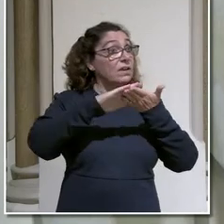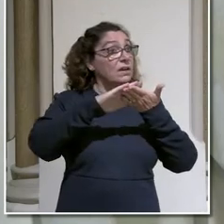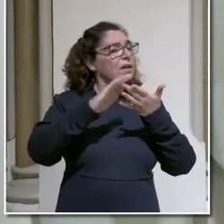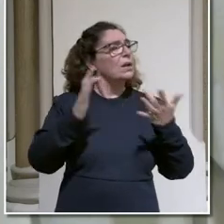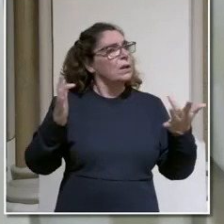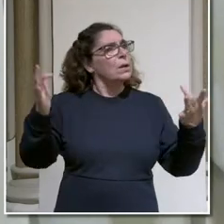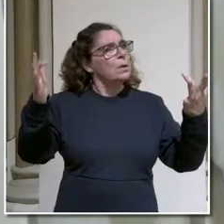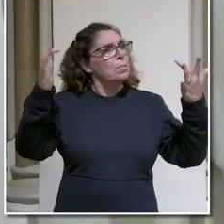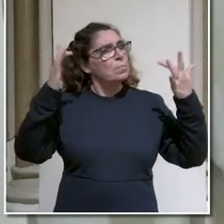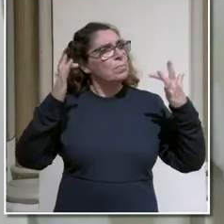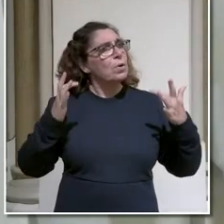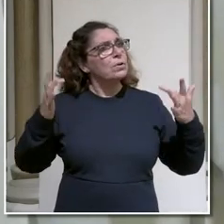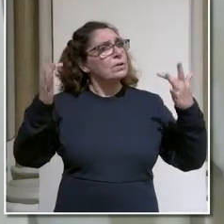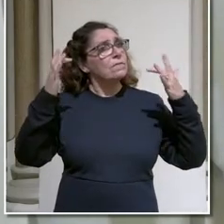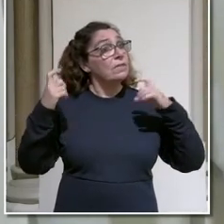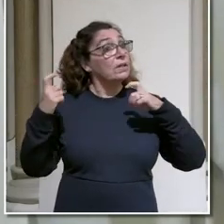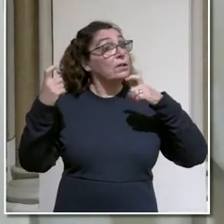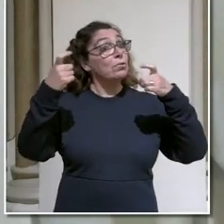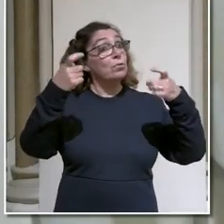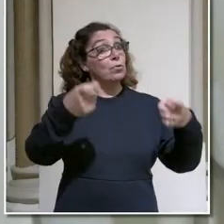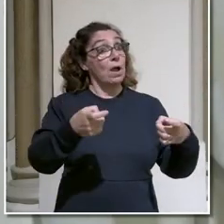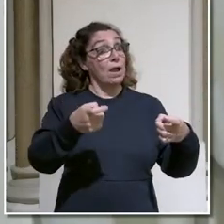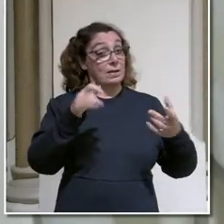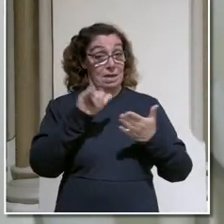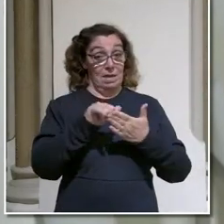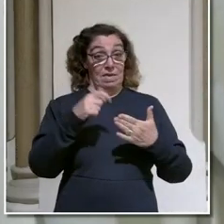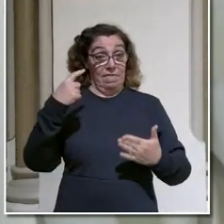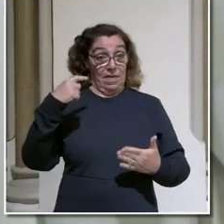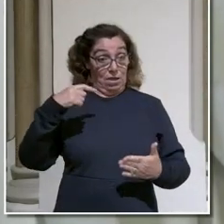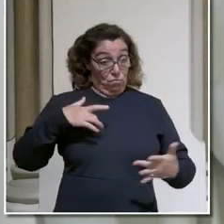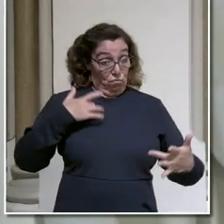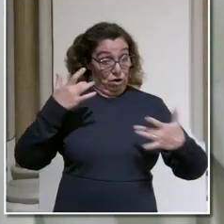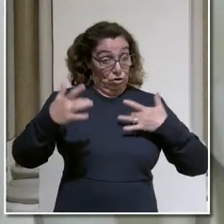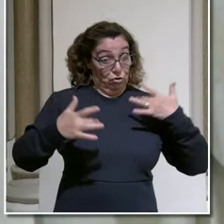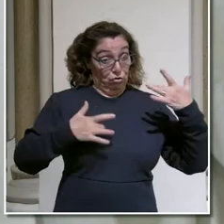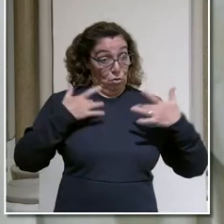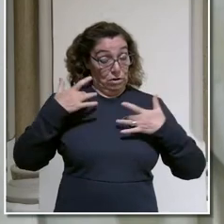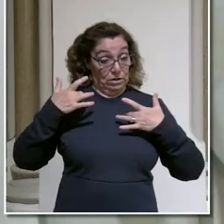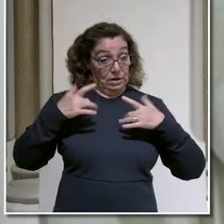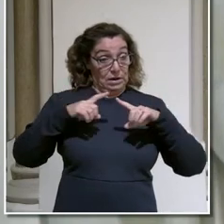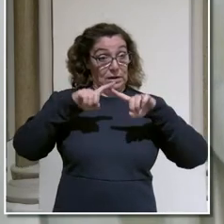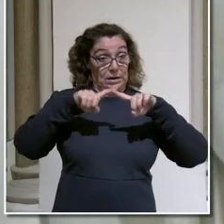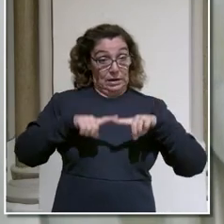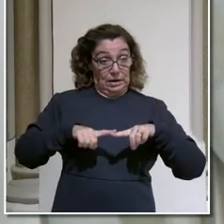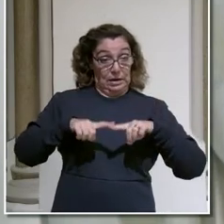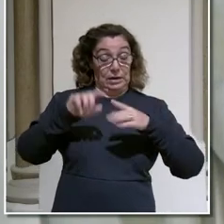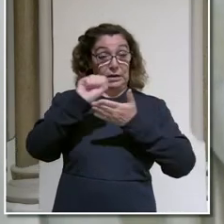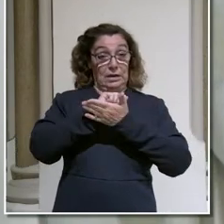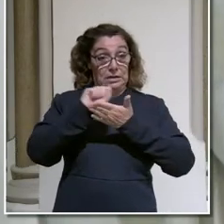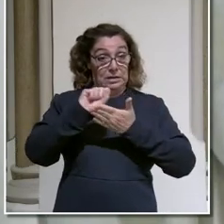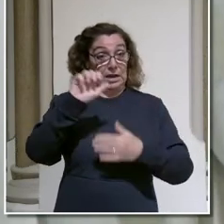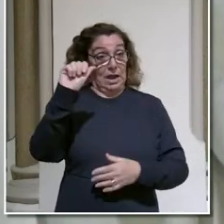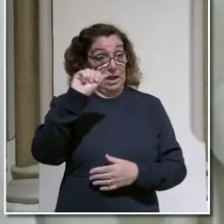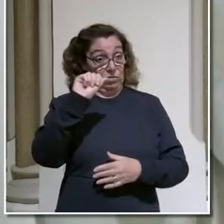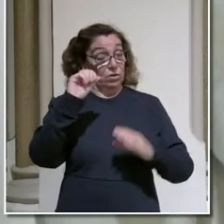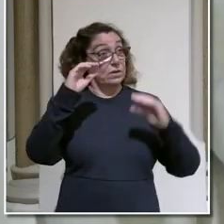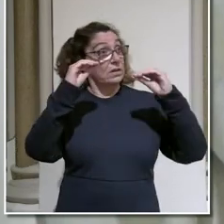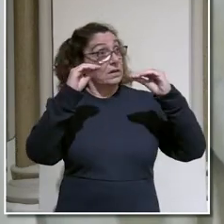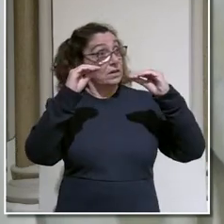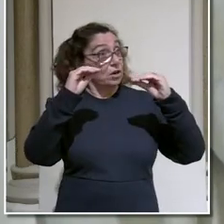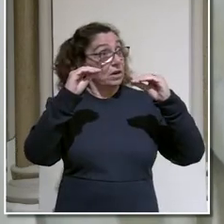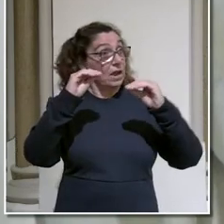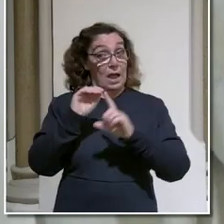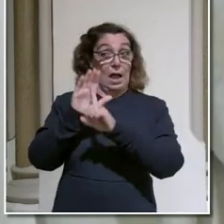mercifully grant that rejoicing in his teaching and in his protection,